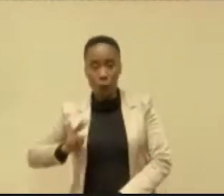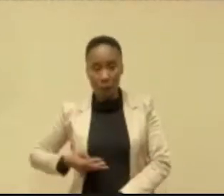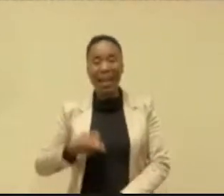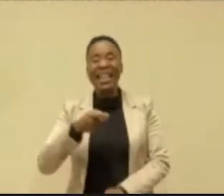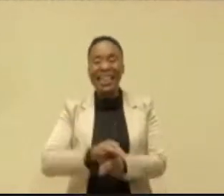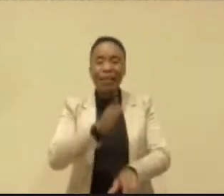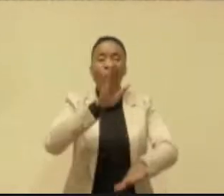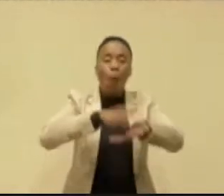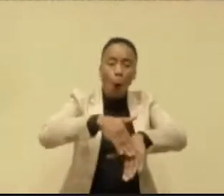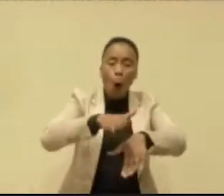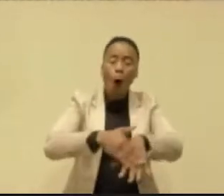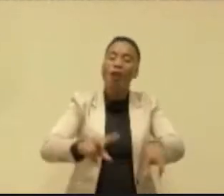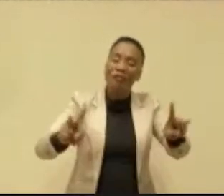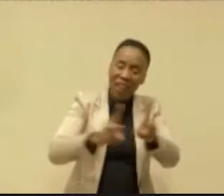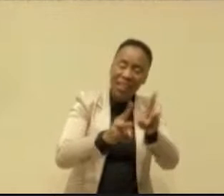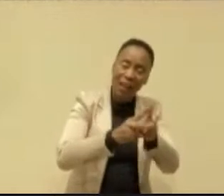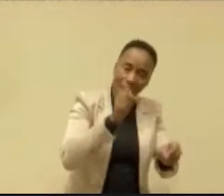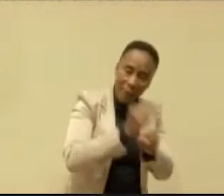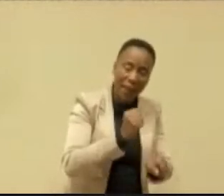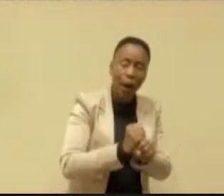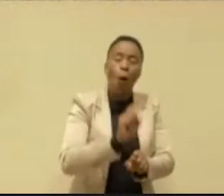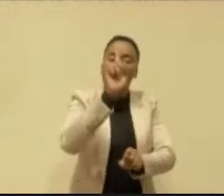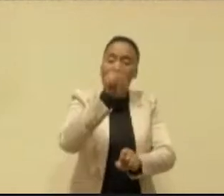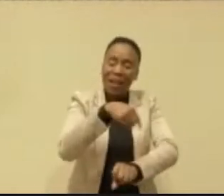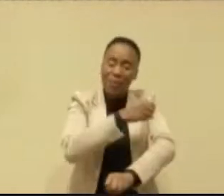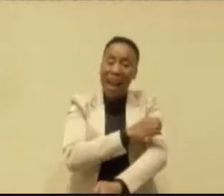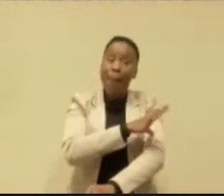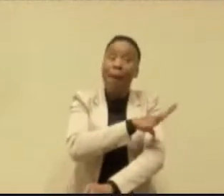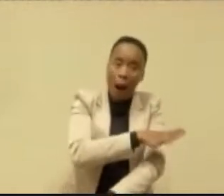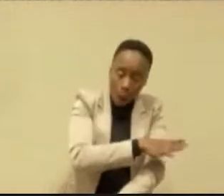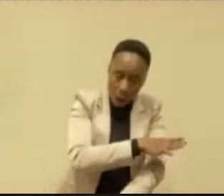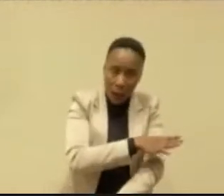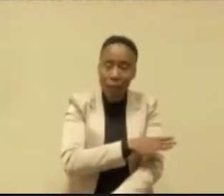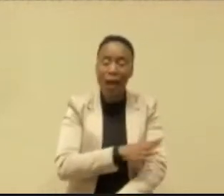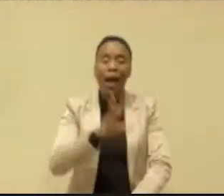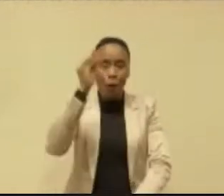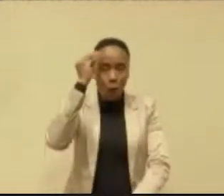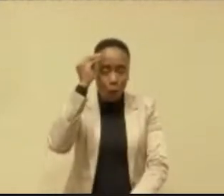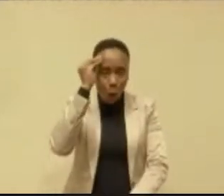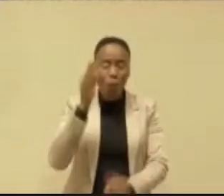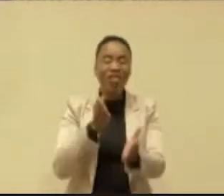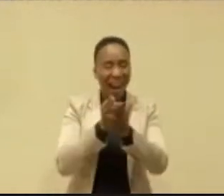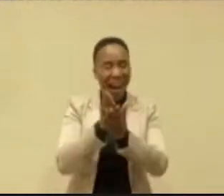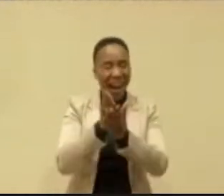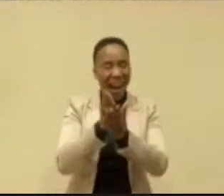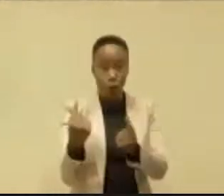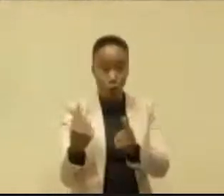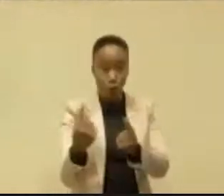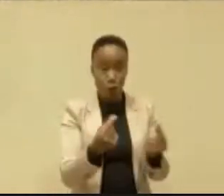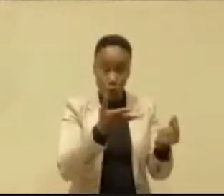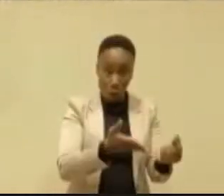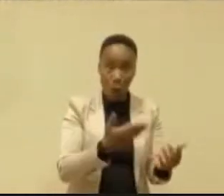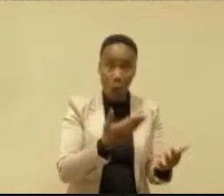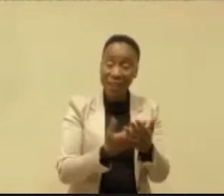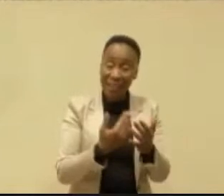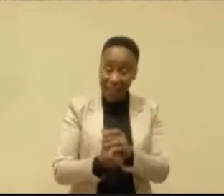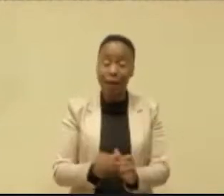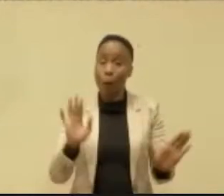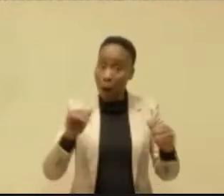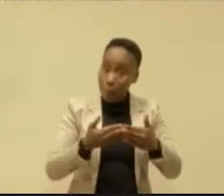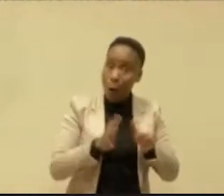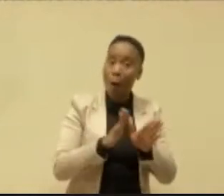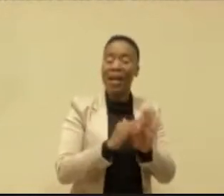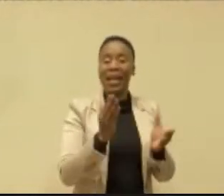your favor you must be empowered and know that you have the right to do that we have prevention and